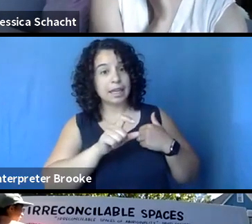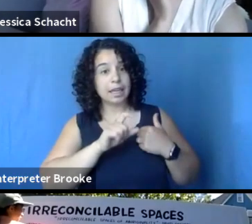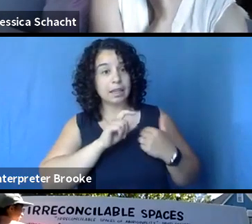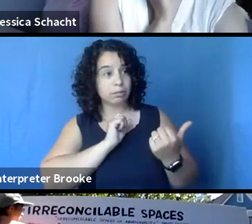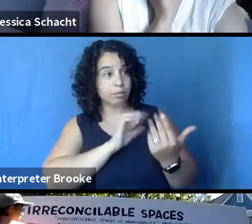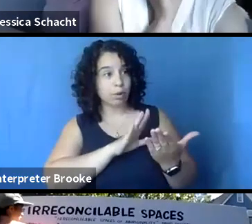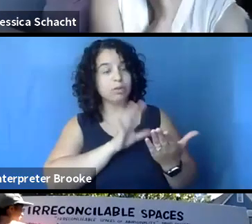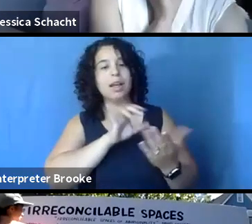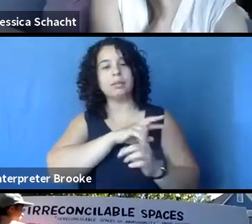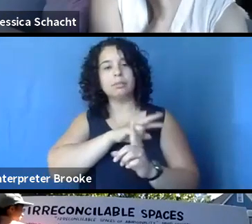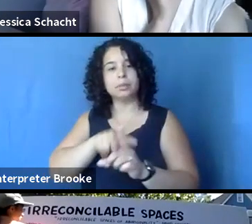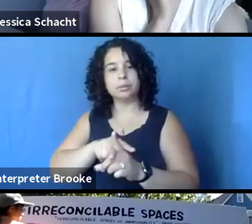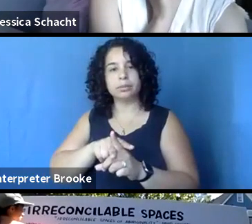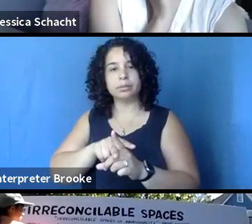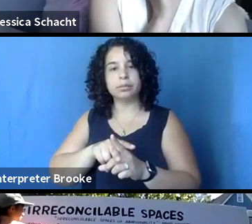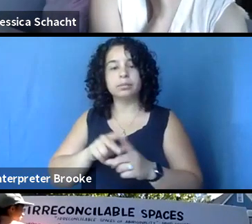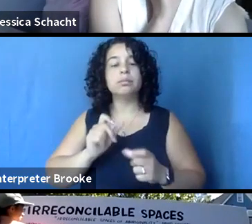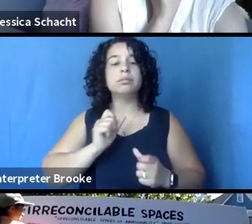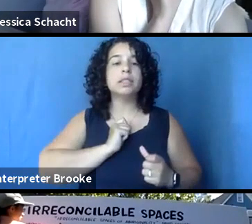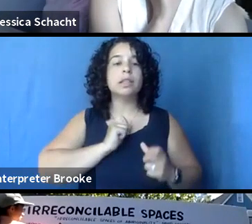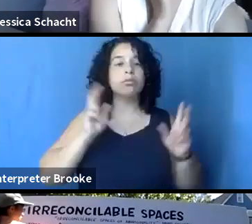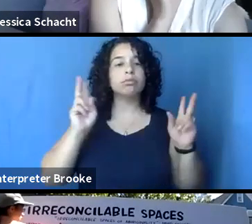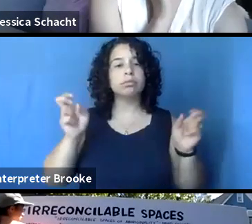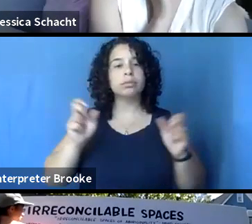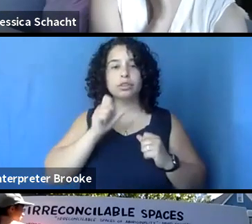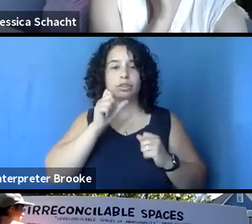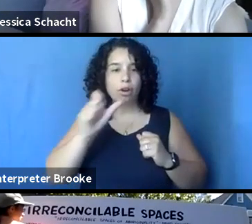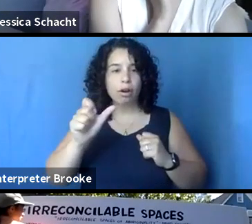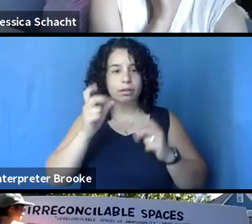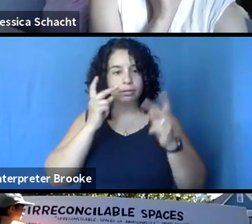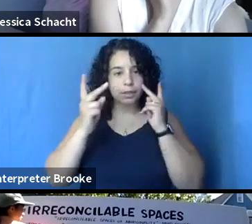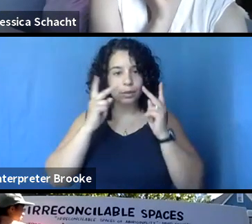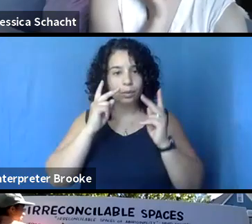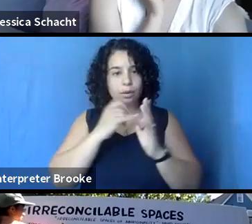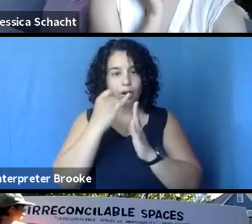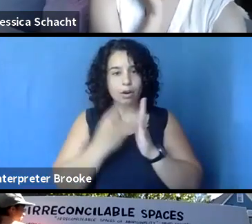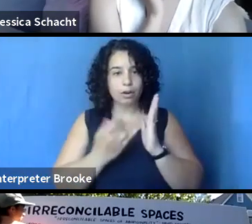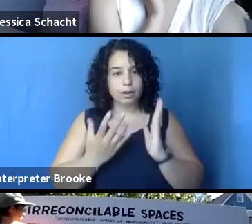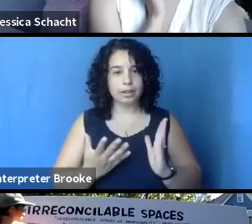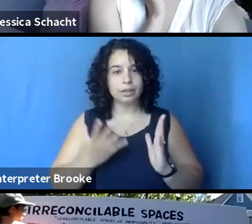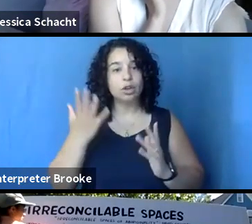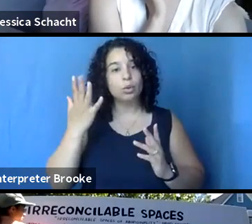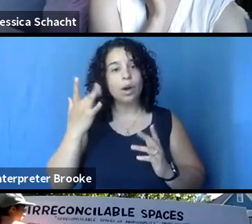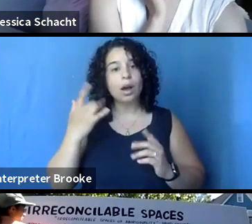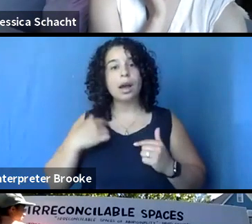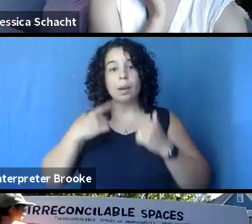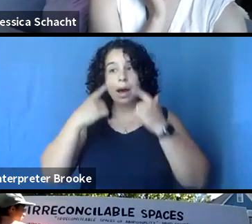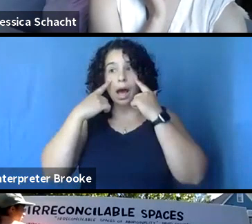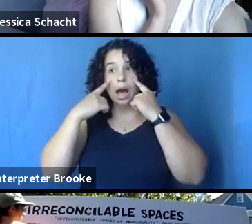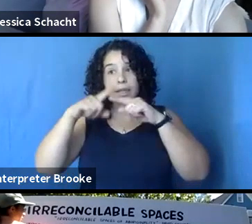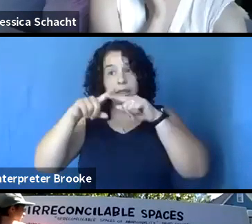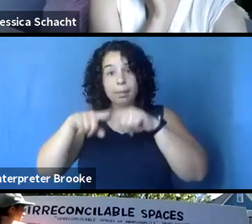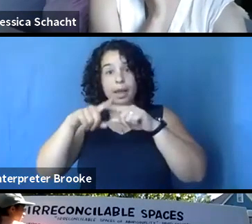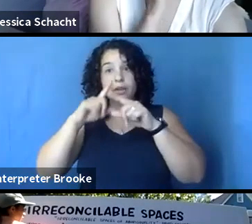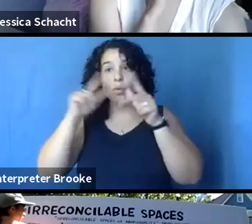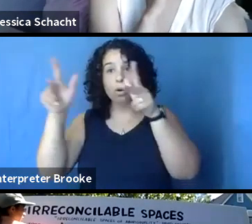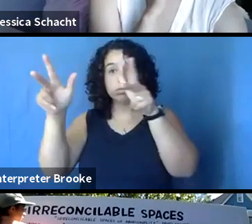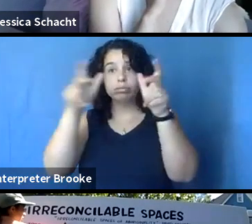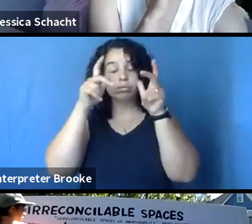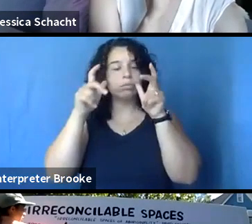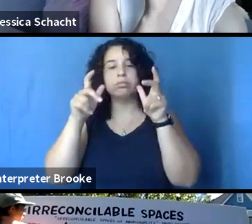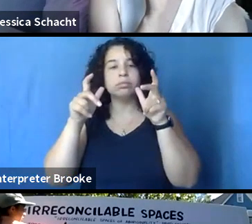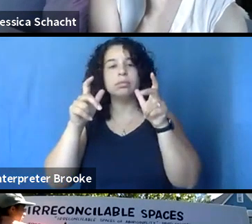as a non-visual artist because I use my non-visual senses as a primary way of navigating